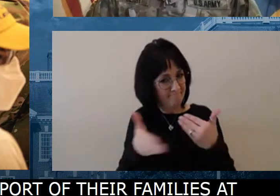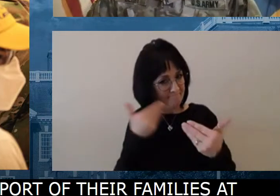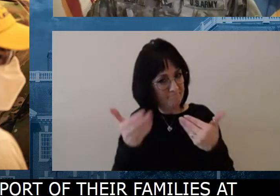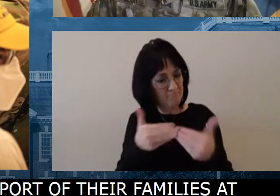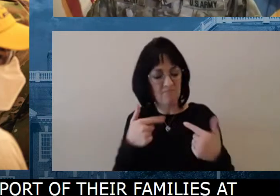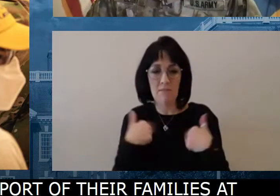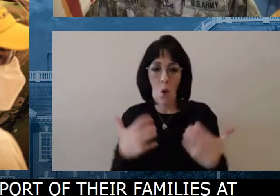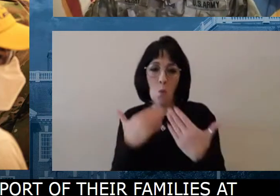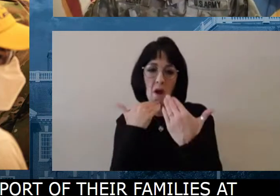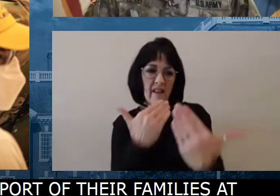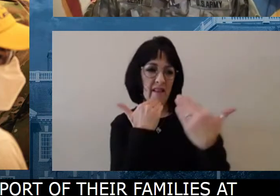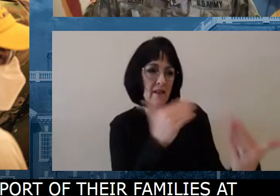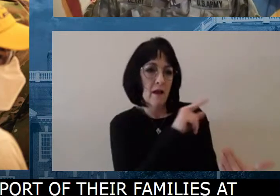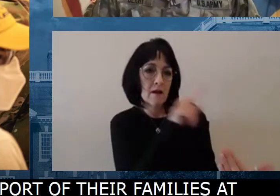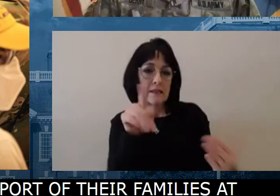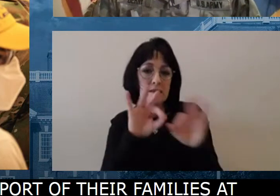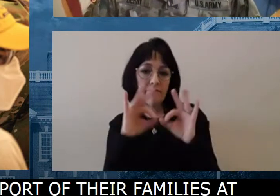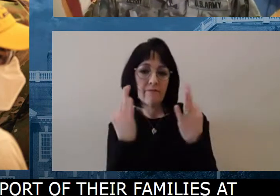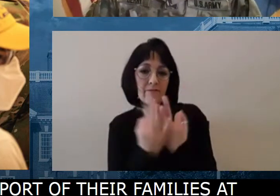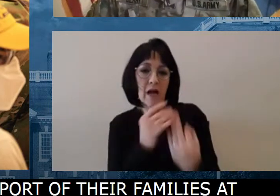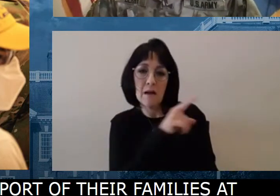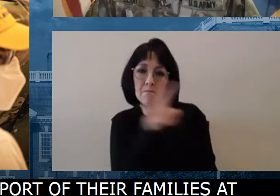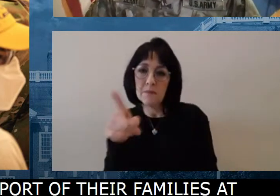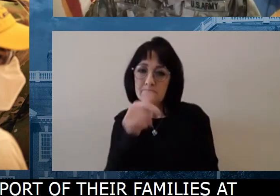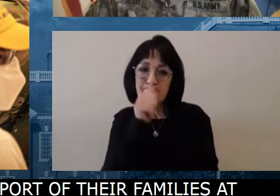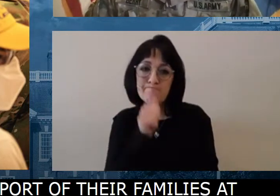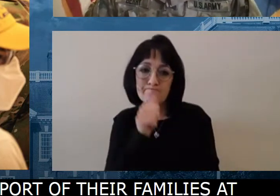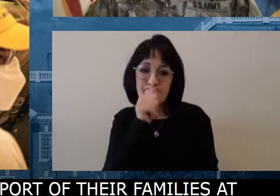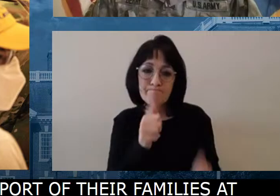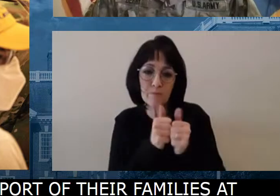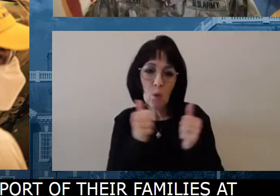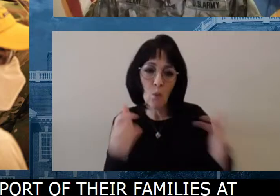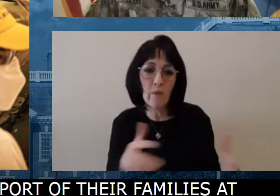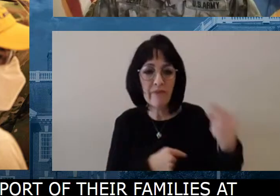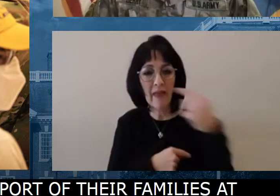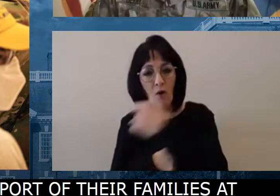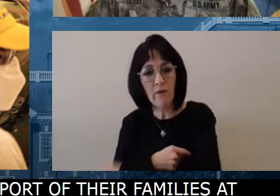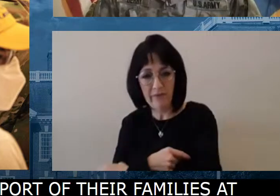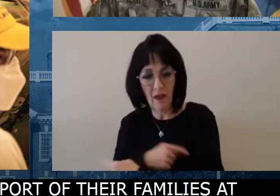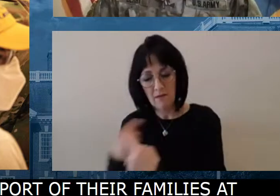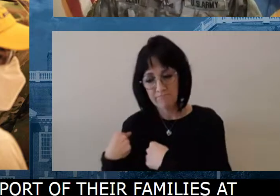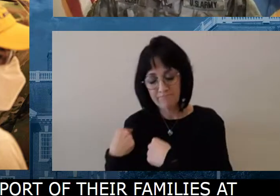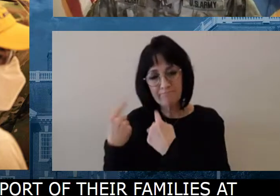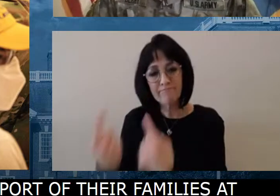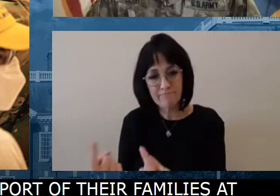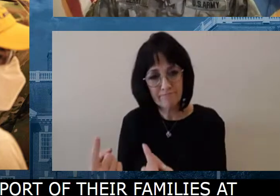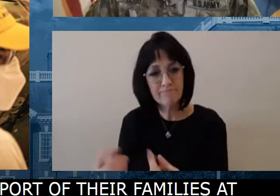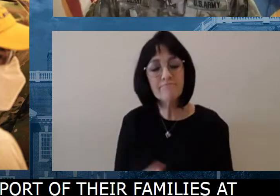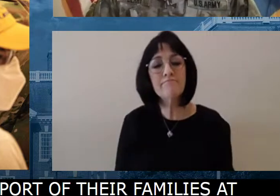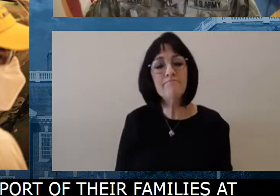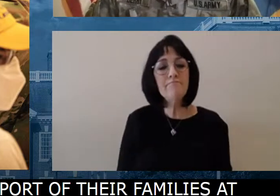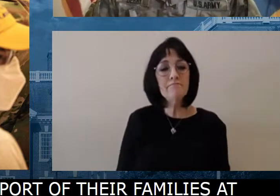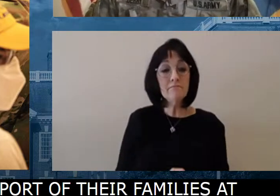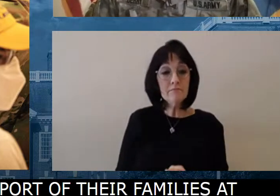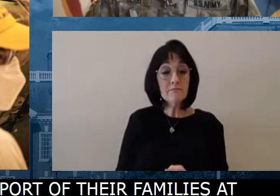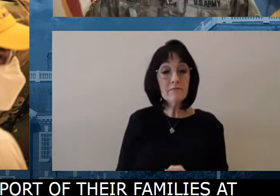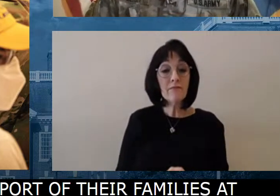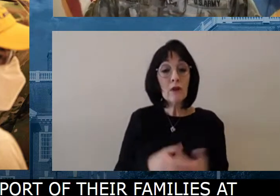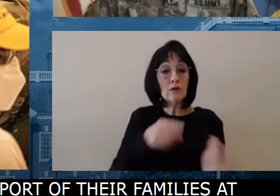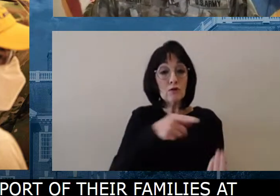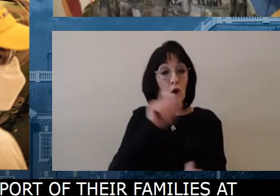This talk a little bit about some of the efforts that we've been doing really since March of last year, as AJ said and the governor